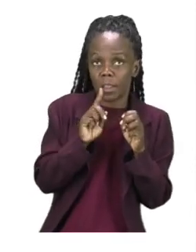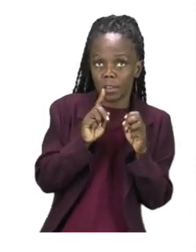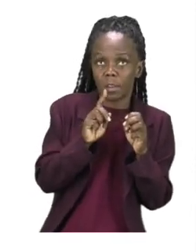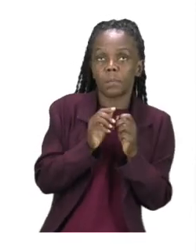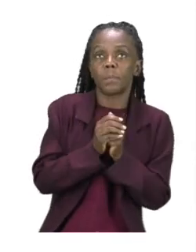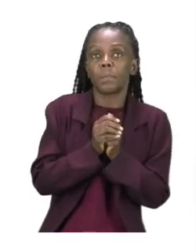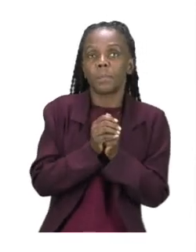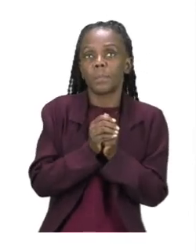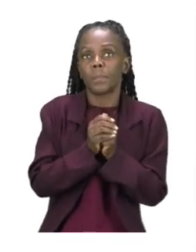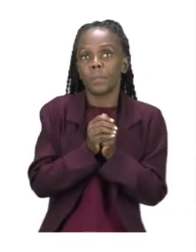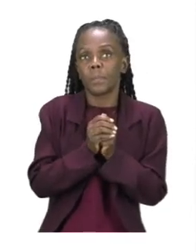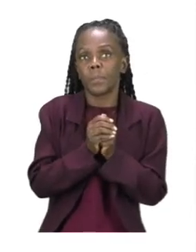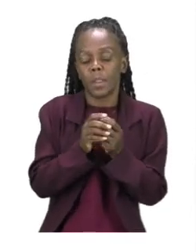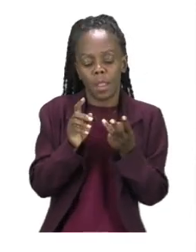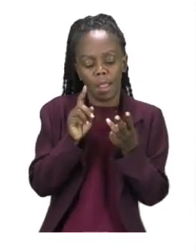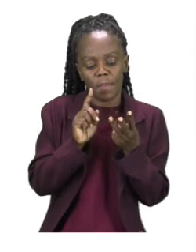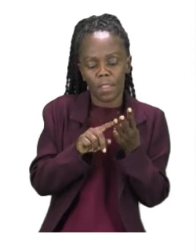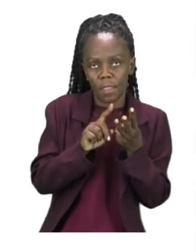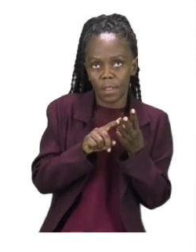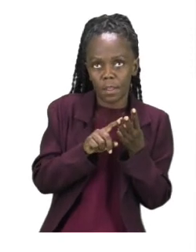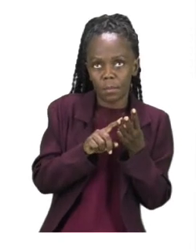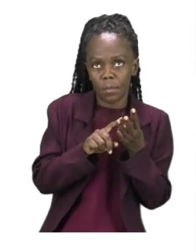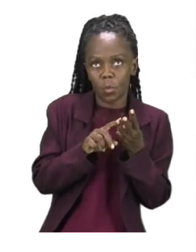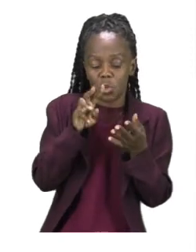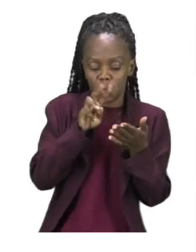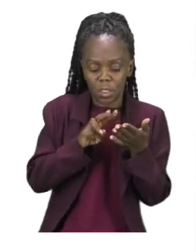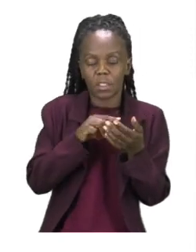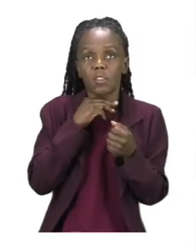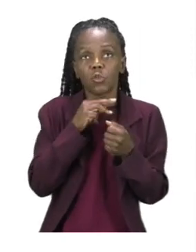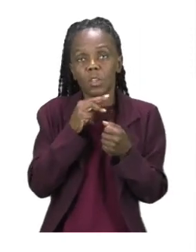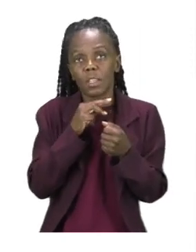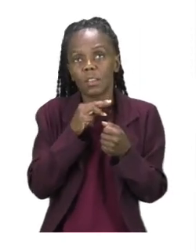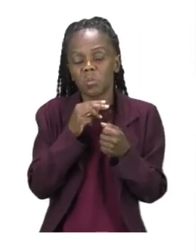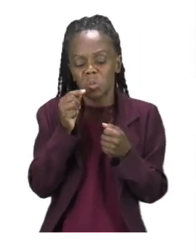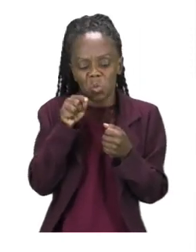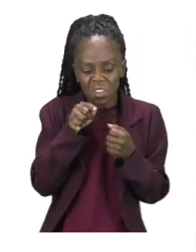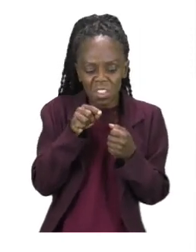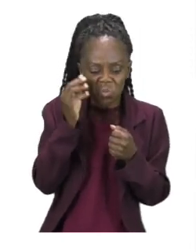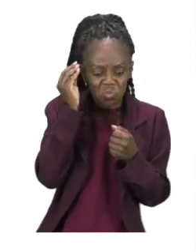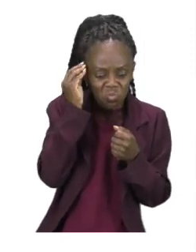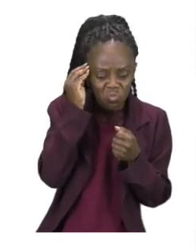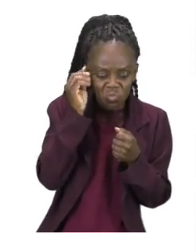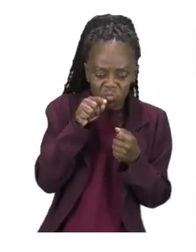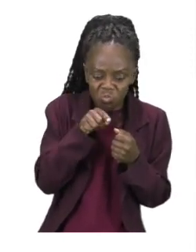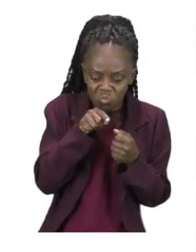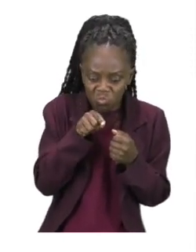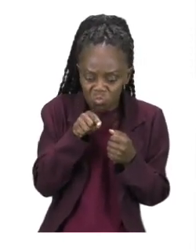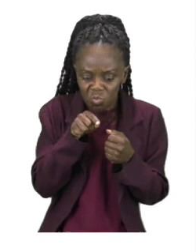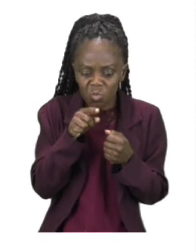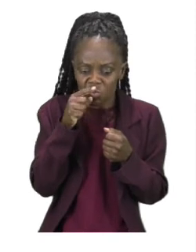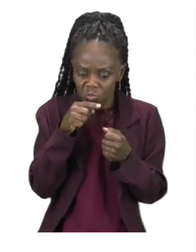first. Let us start with where it says my